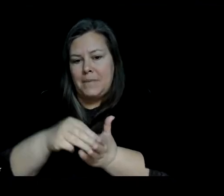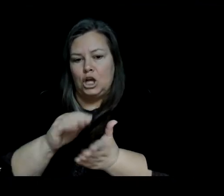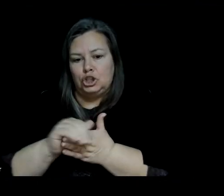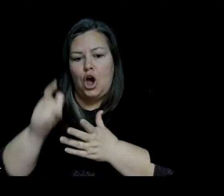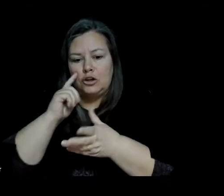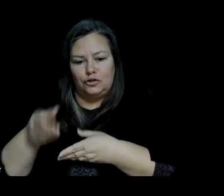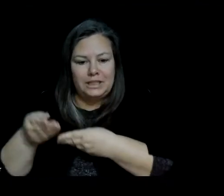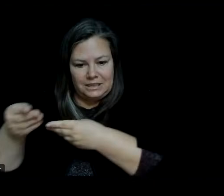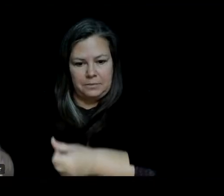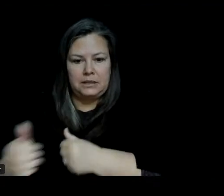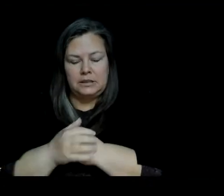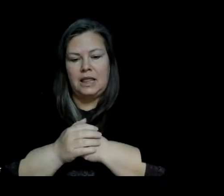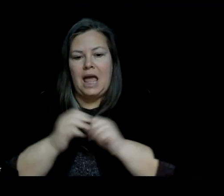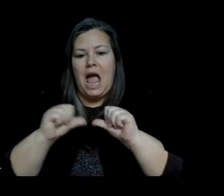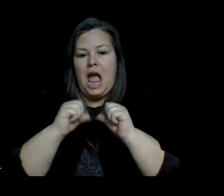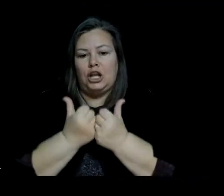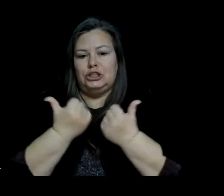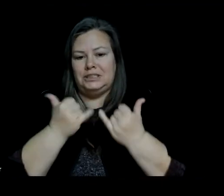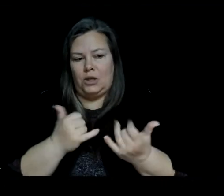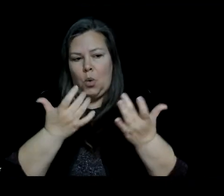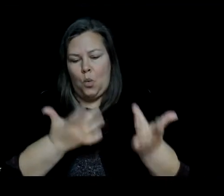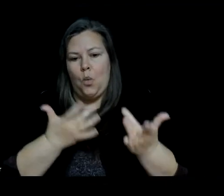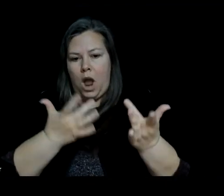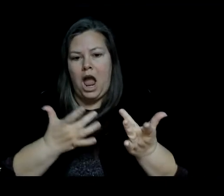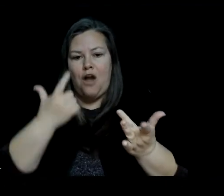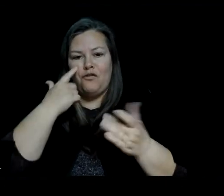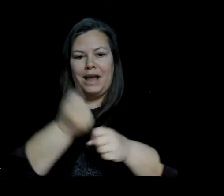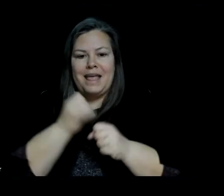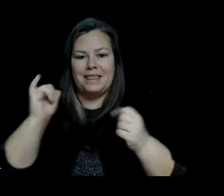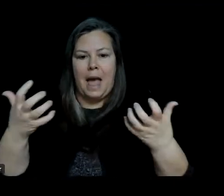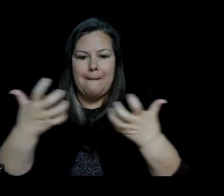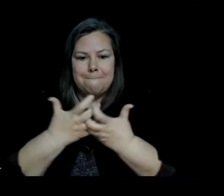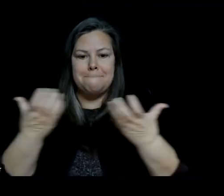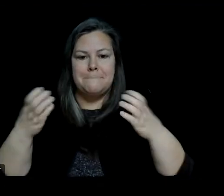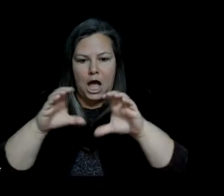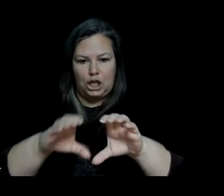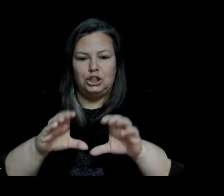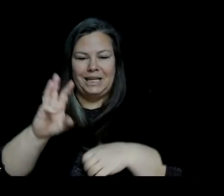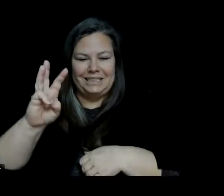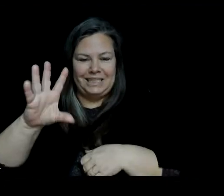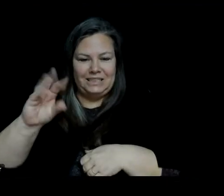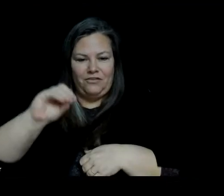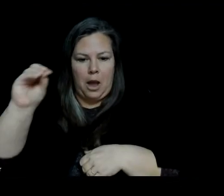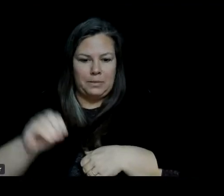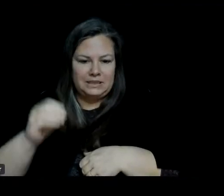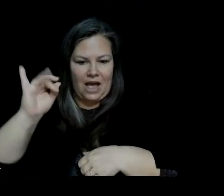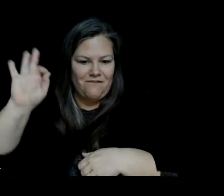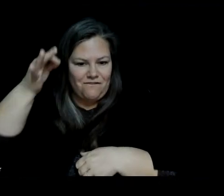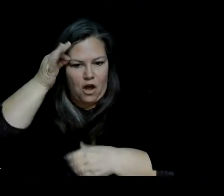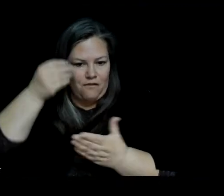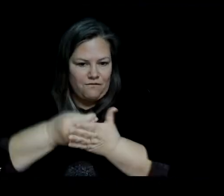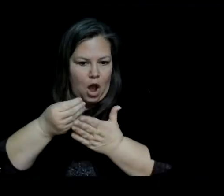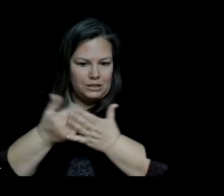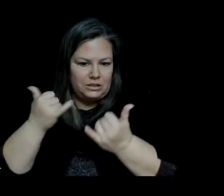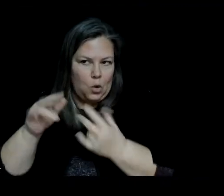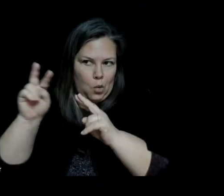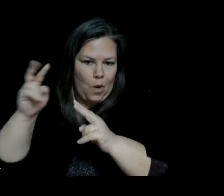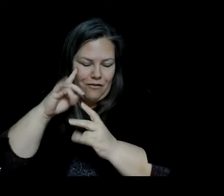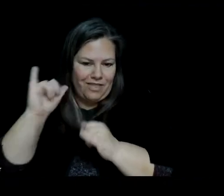The agency is still waiting on receiving the matching 65% in federal funds from the federal government.